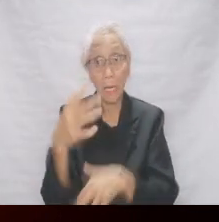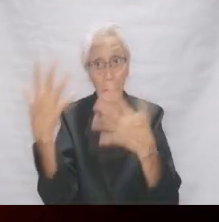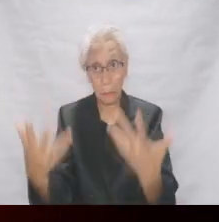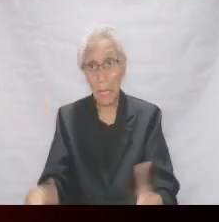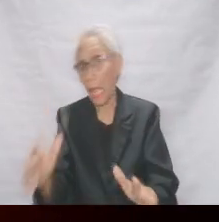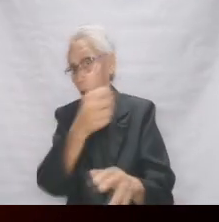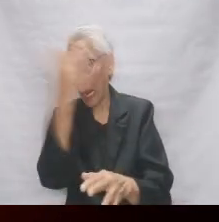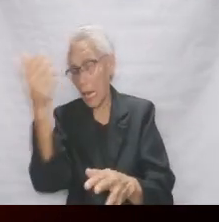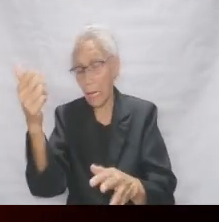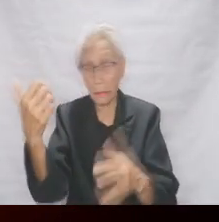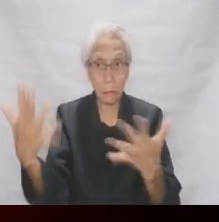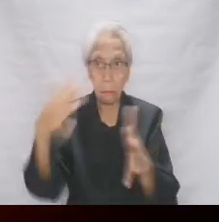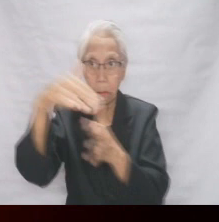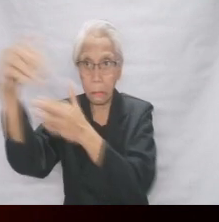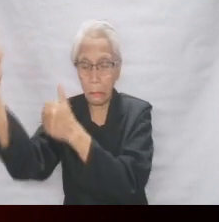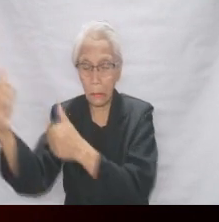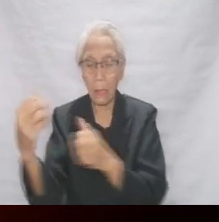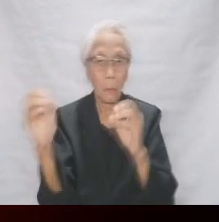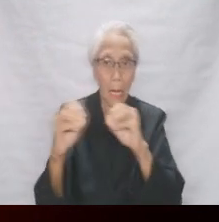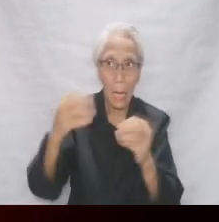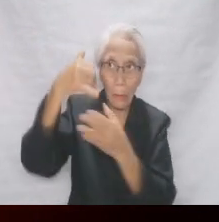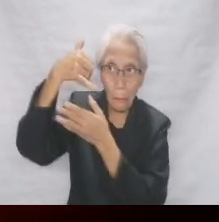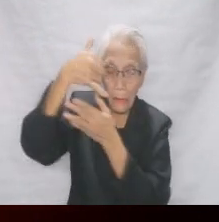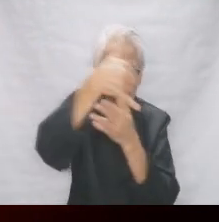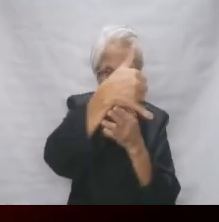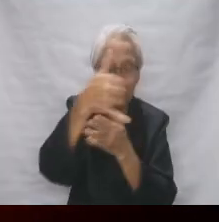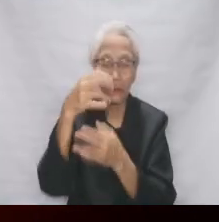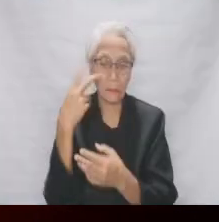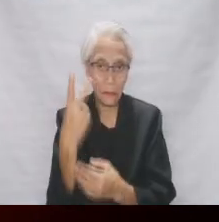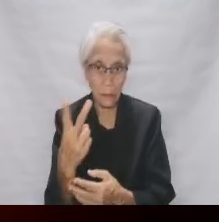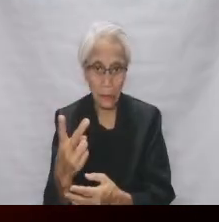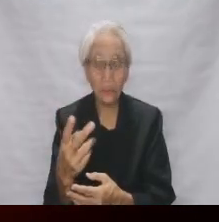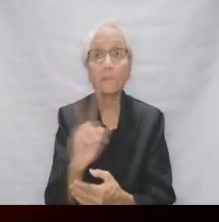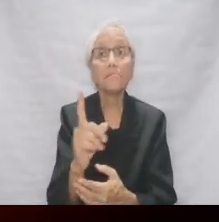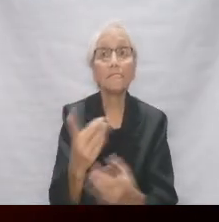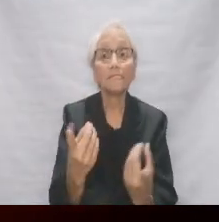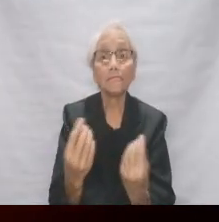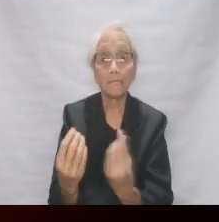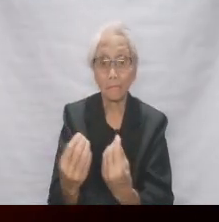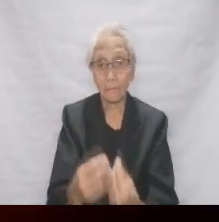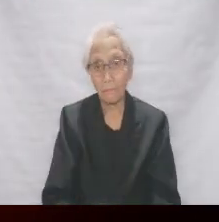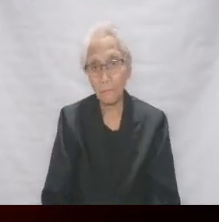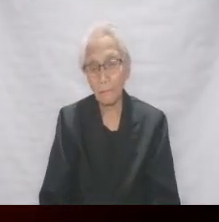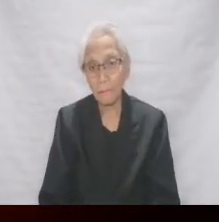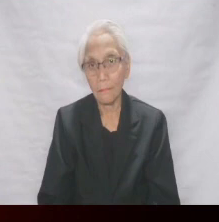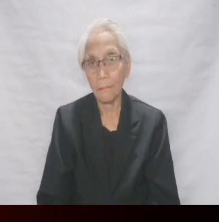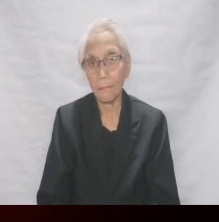Okay, now she's alone. The crowd is gone and nobody is watching her, except our hidden cameras. What do you think she'll